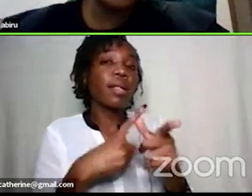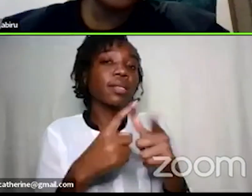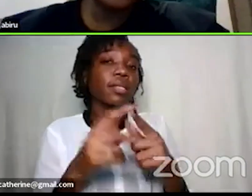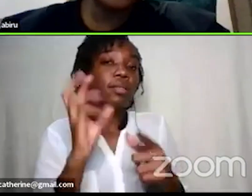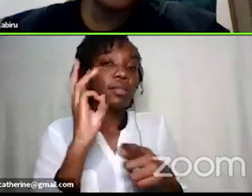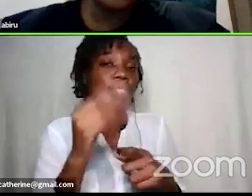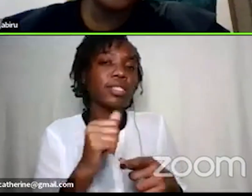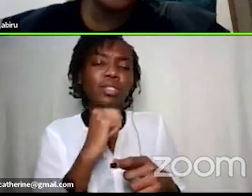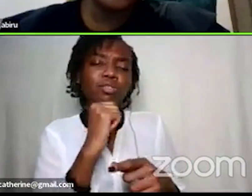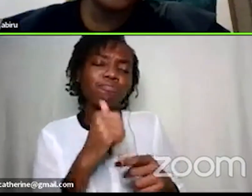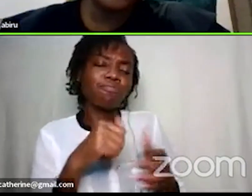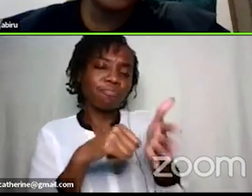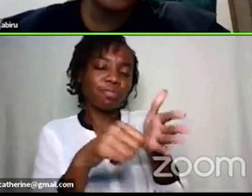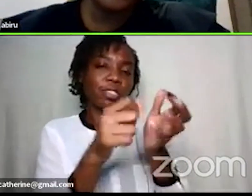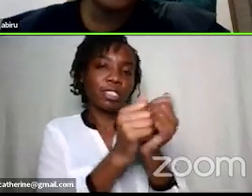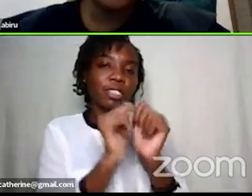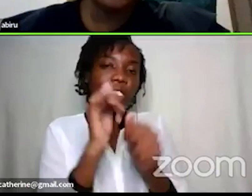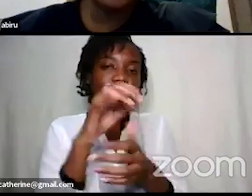condition.